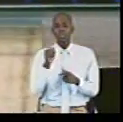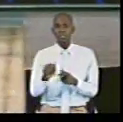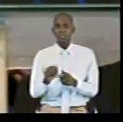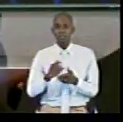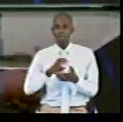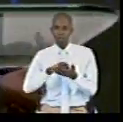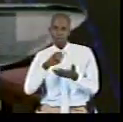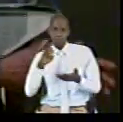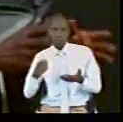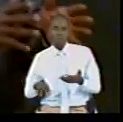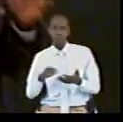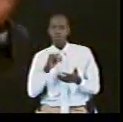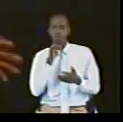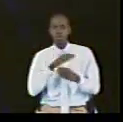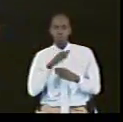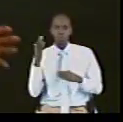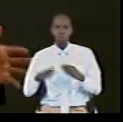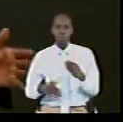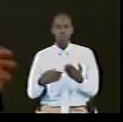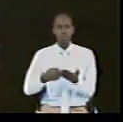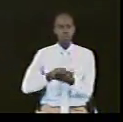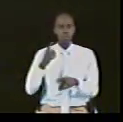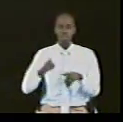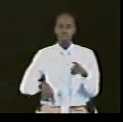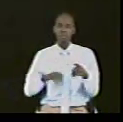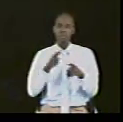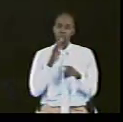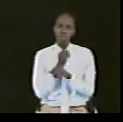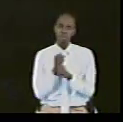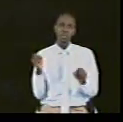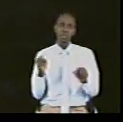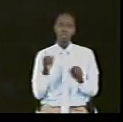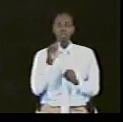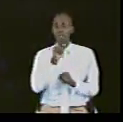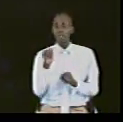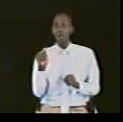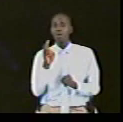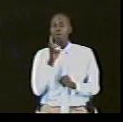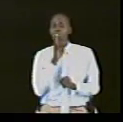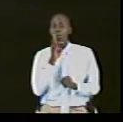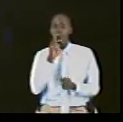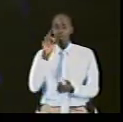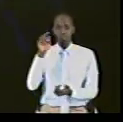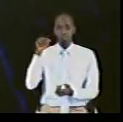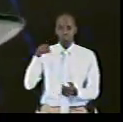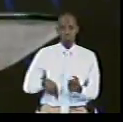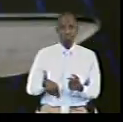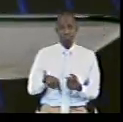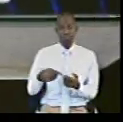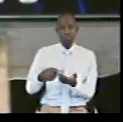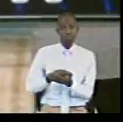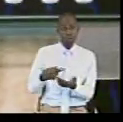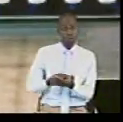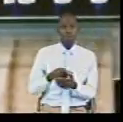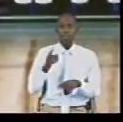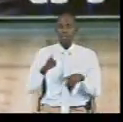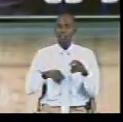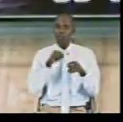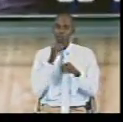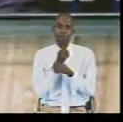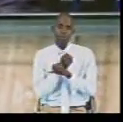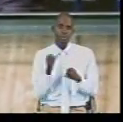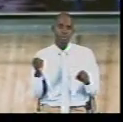is changed, a watered down gospel cannot save. That's the reason why, because Paul